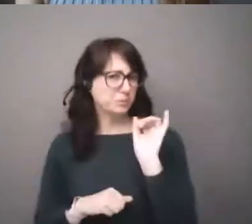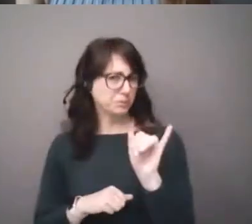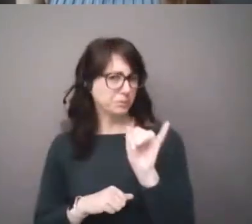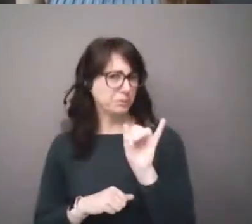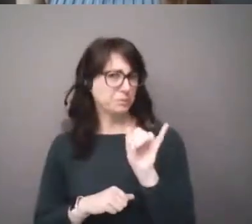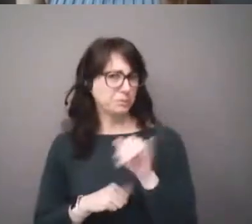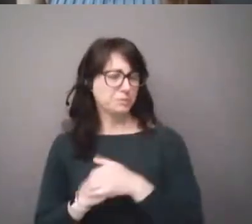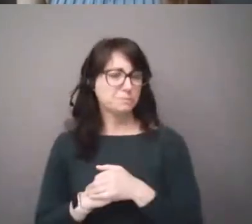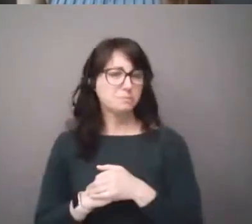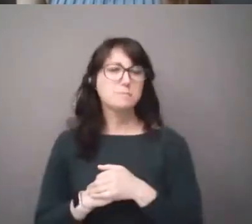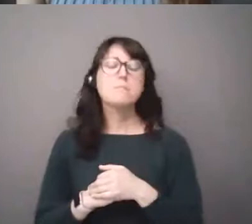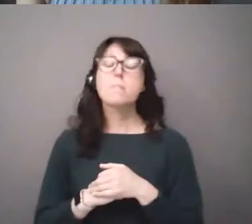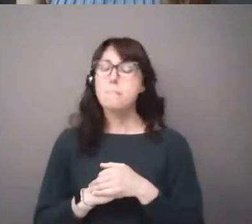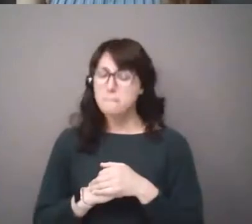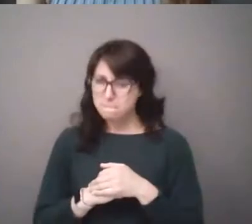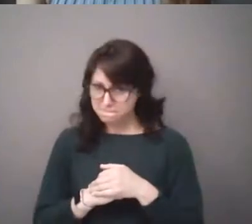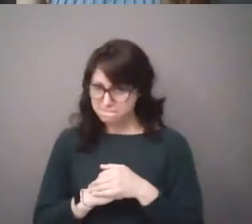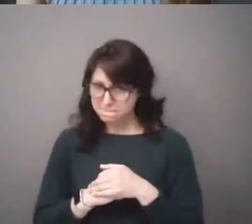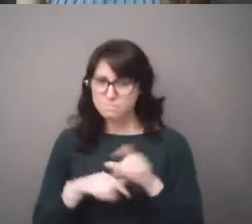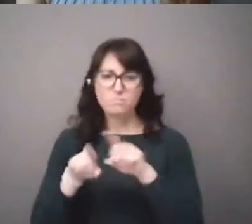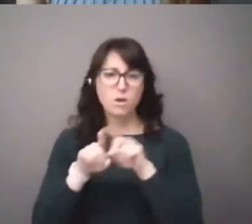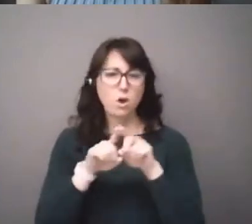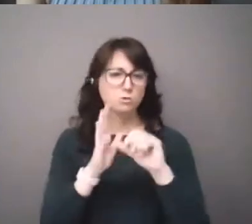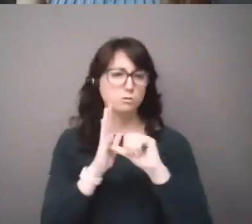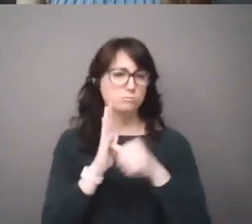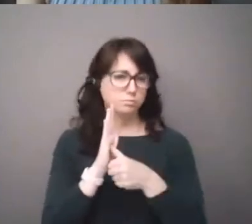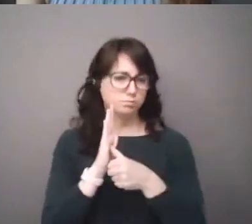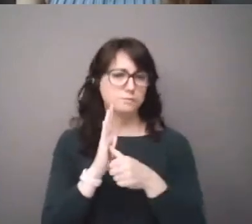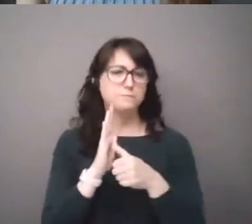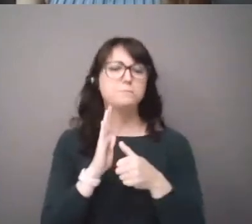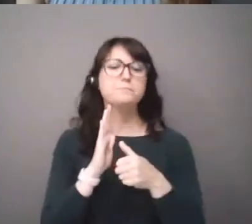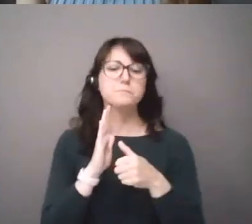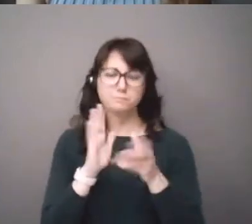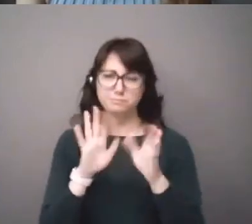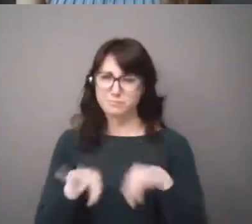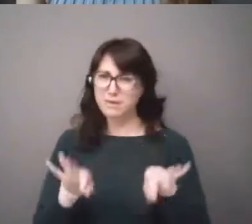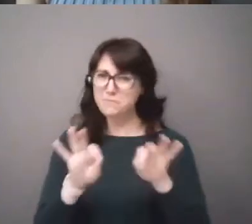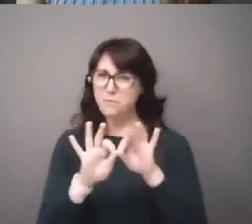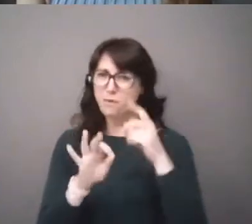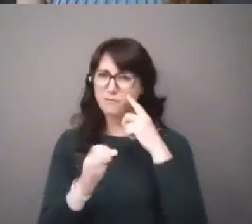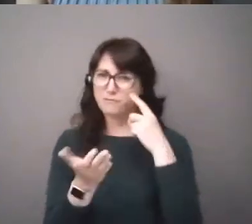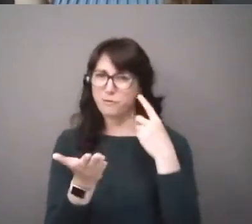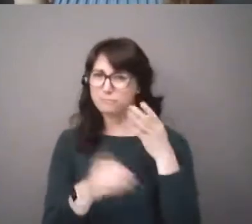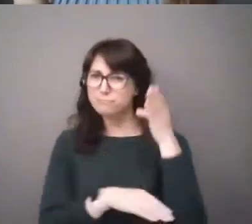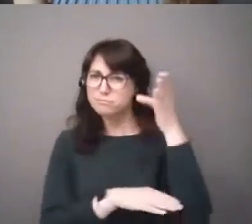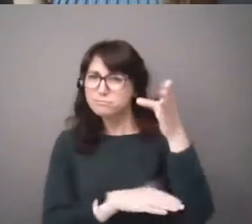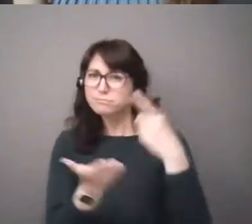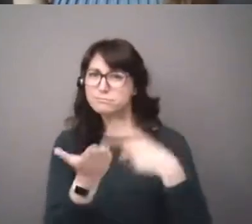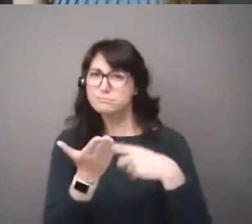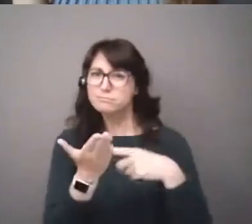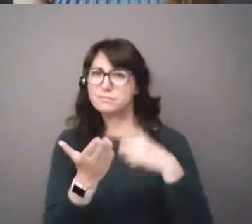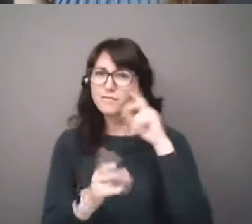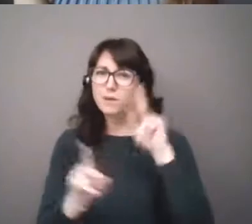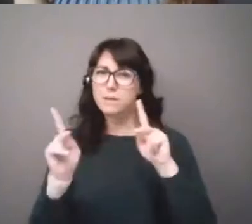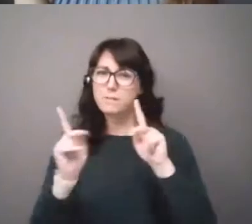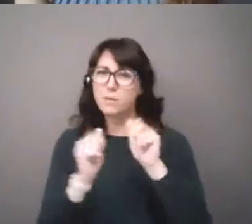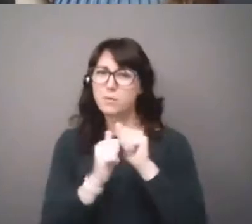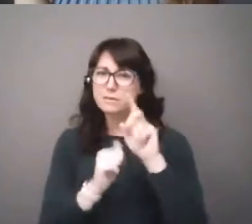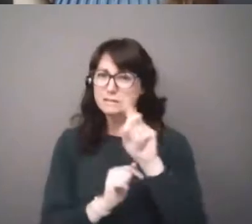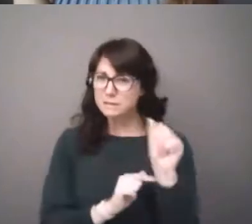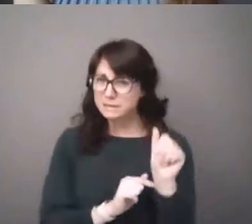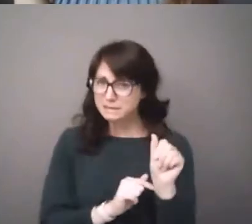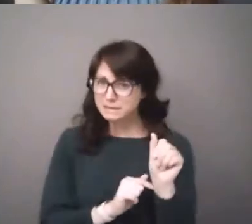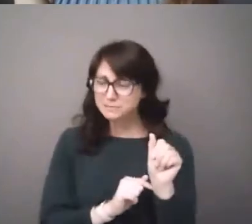that, I want to point out something that I think is really basic to the discussion for people with disabilities and what's